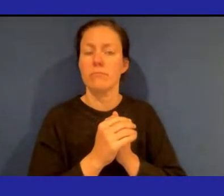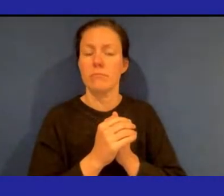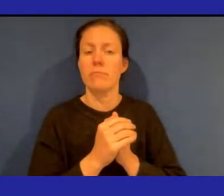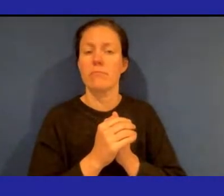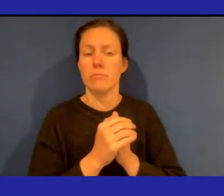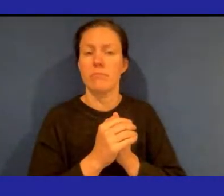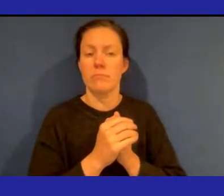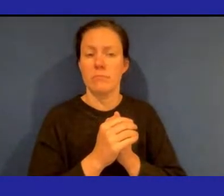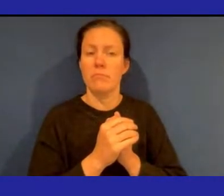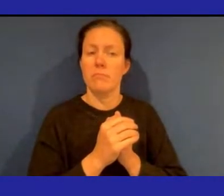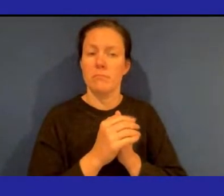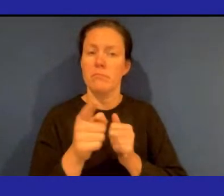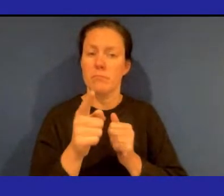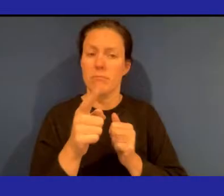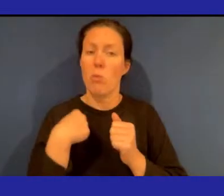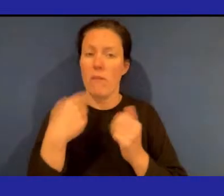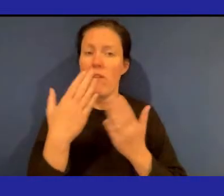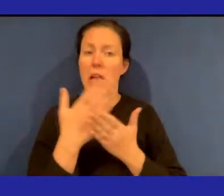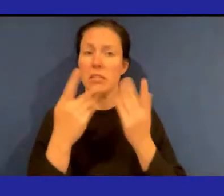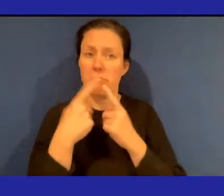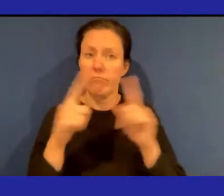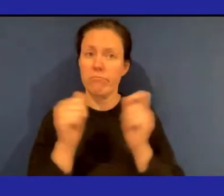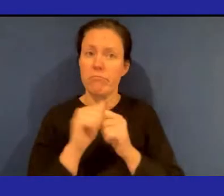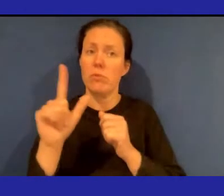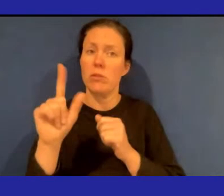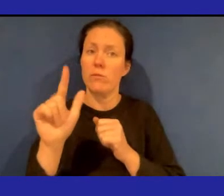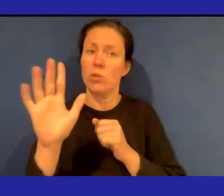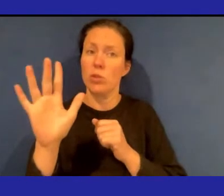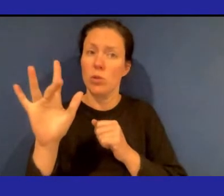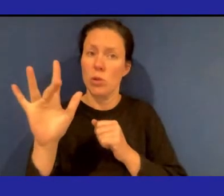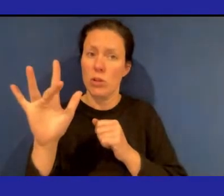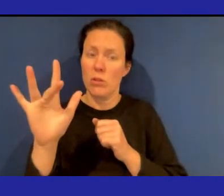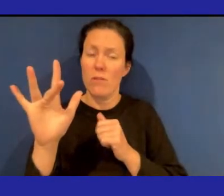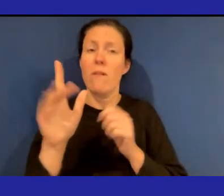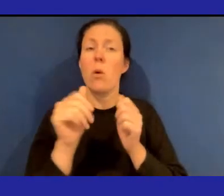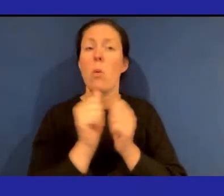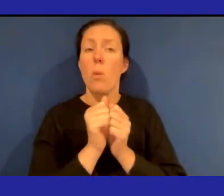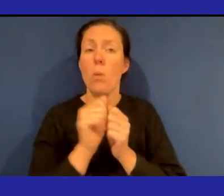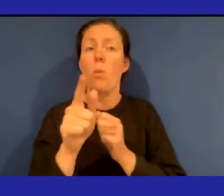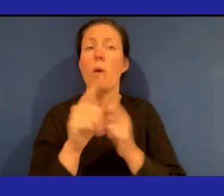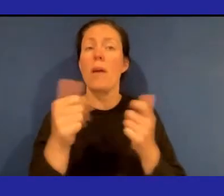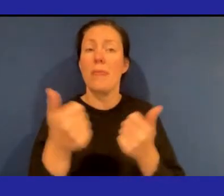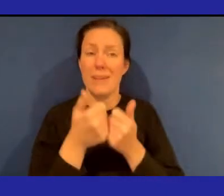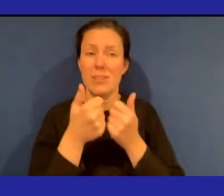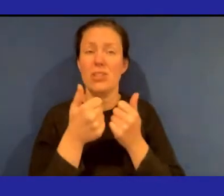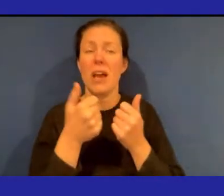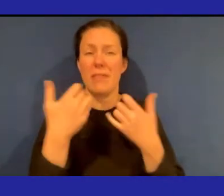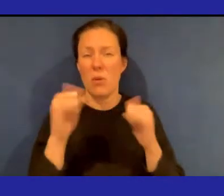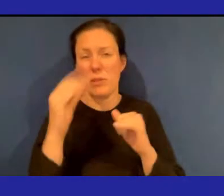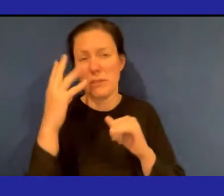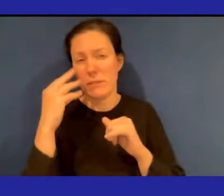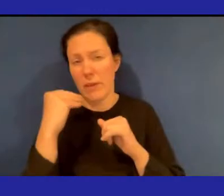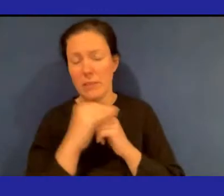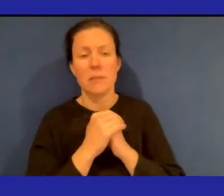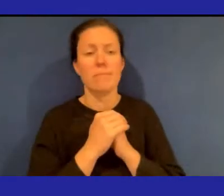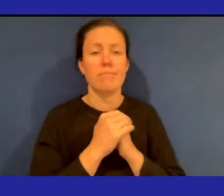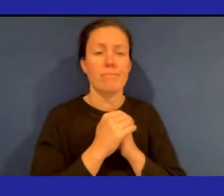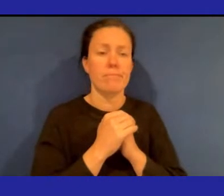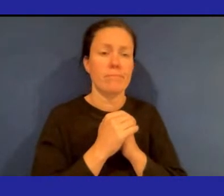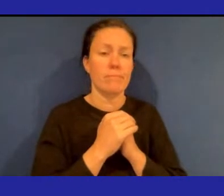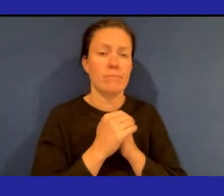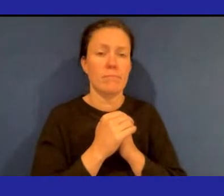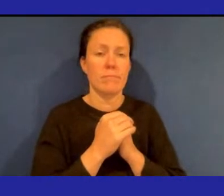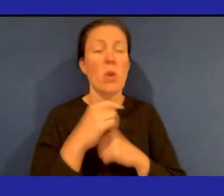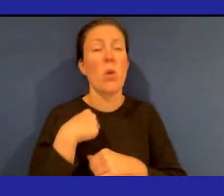notable accomplishments from 2025 alongside the challenges we still face. We've received